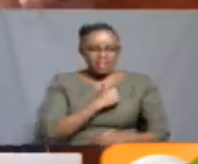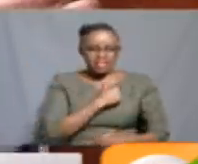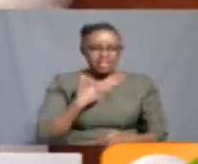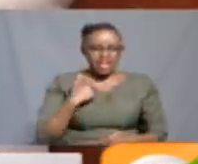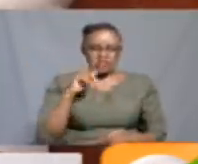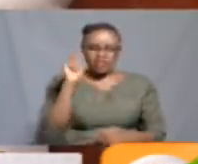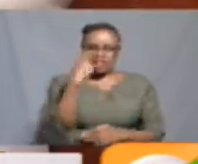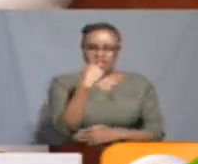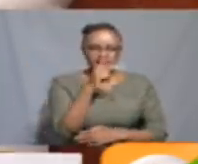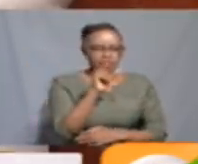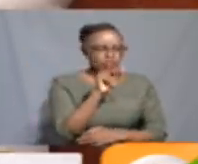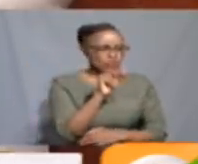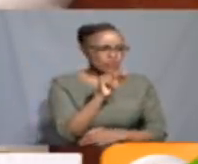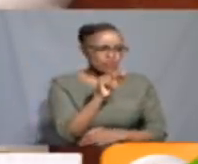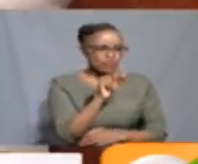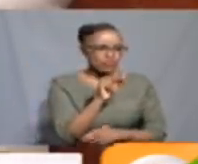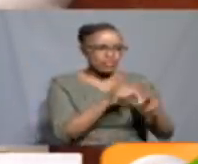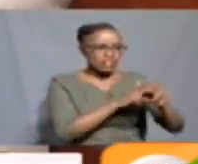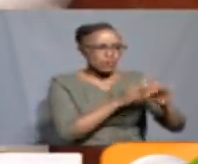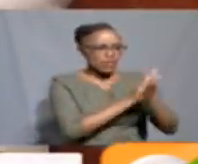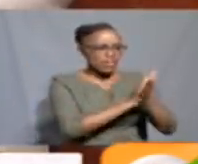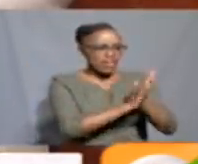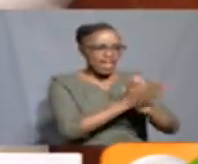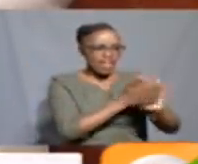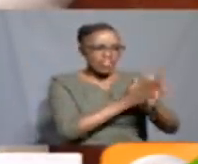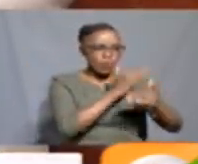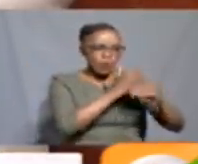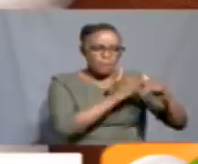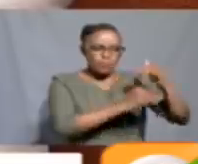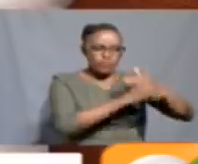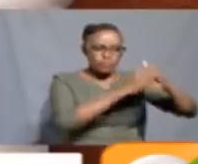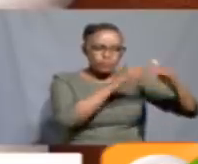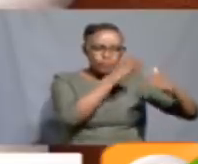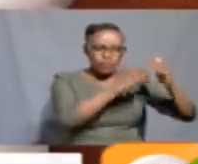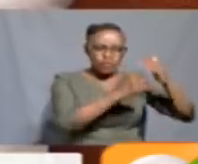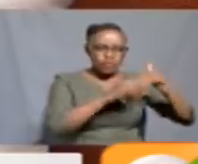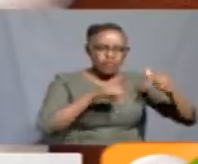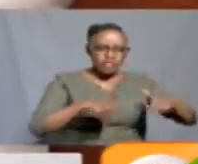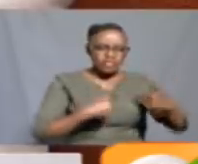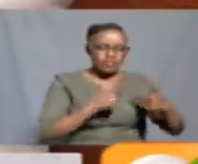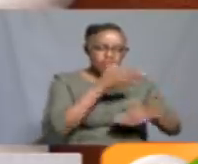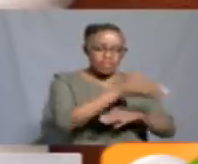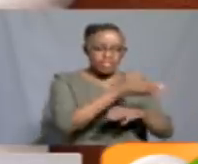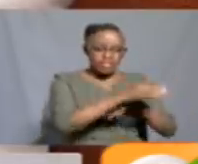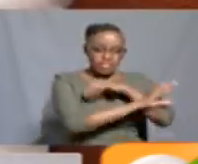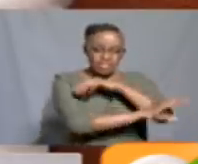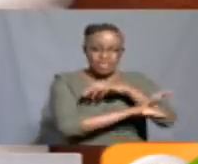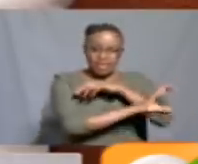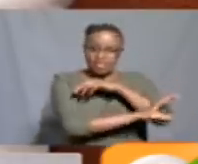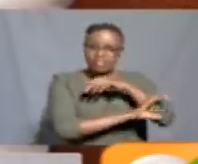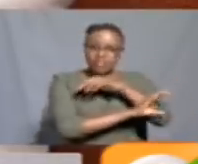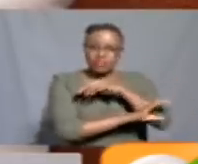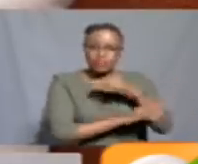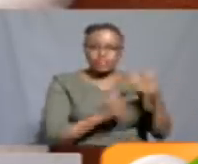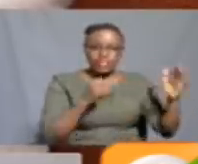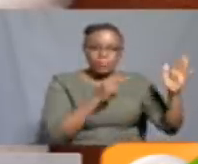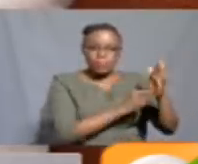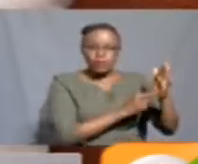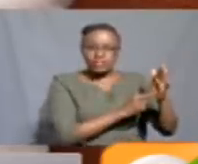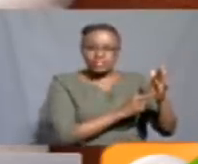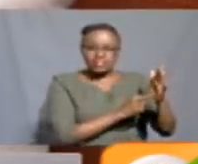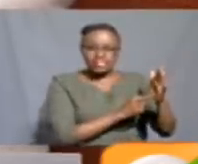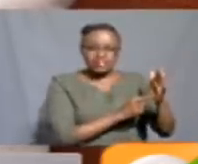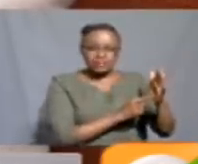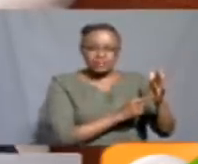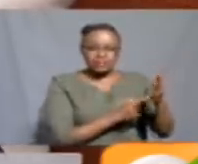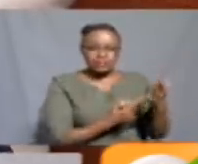was, we started with nothing here. We built our ourselves over here. And the point is that